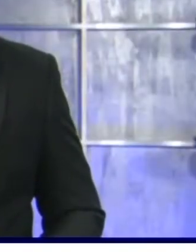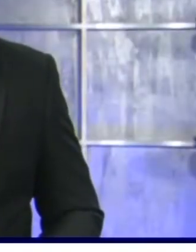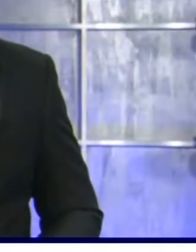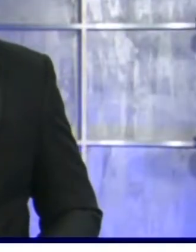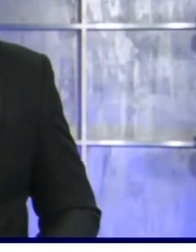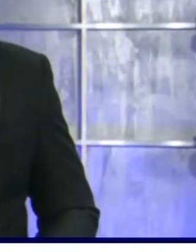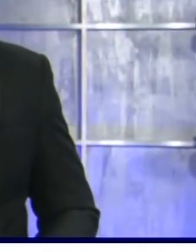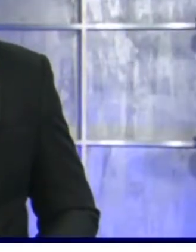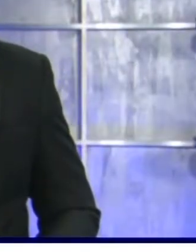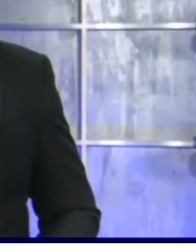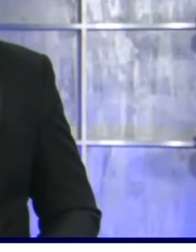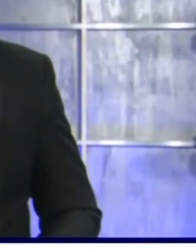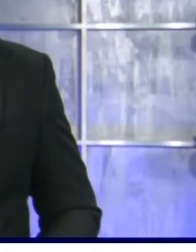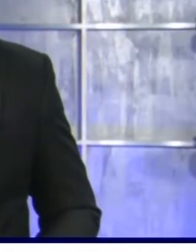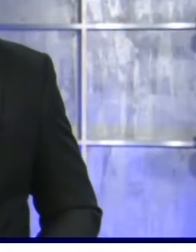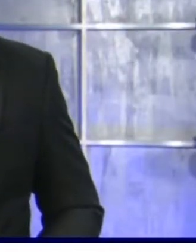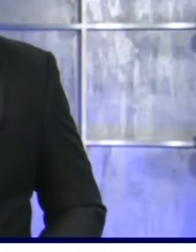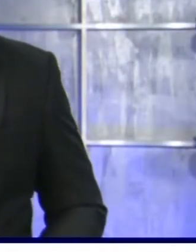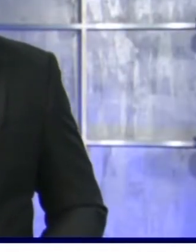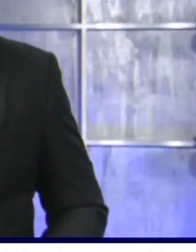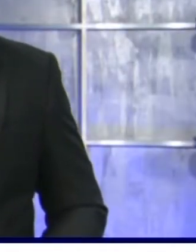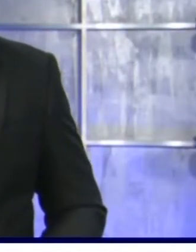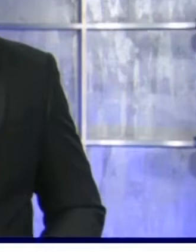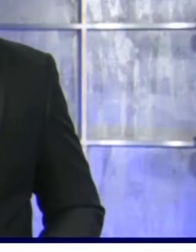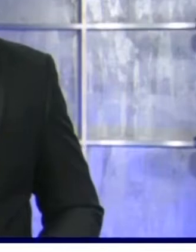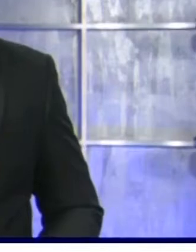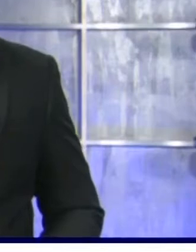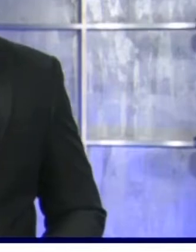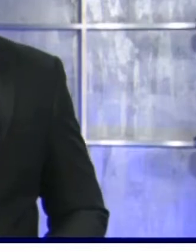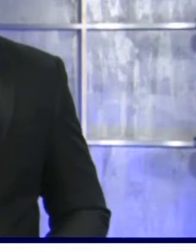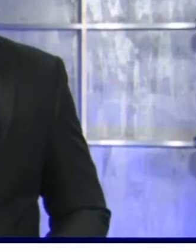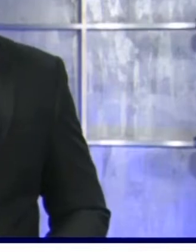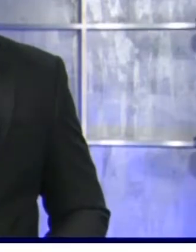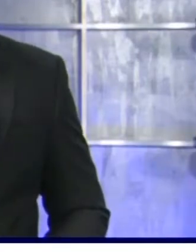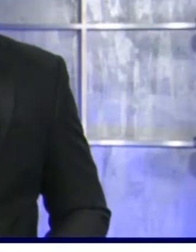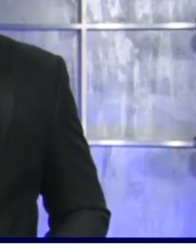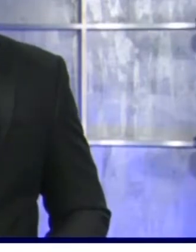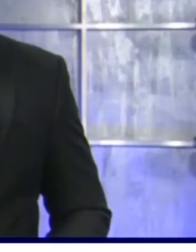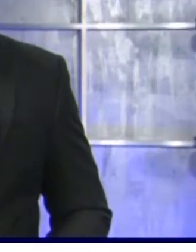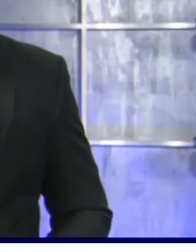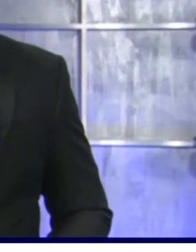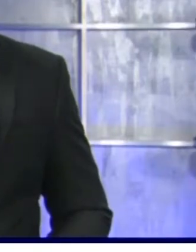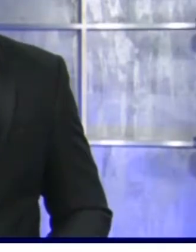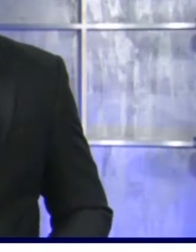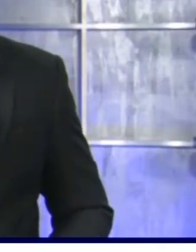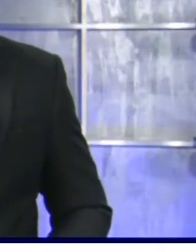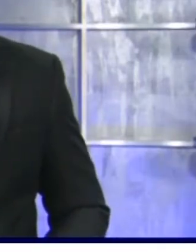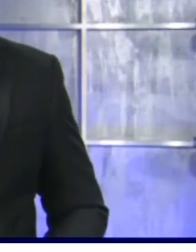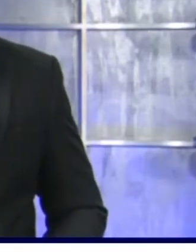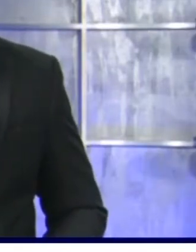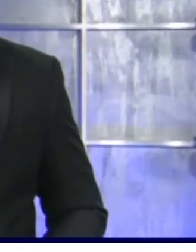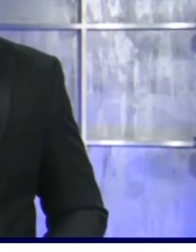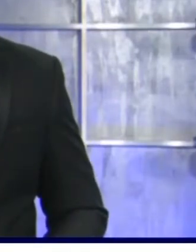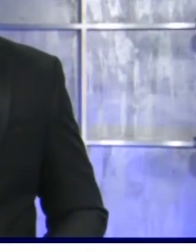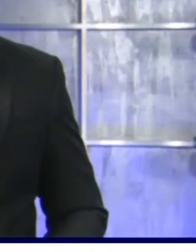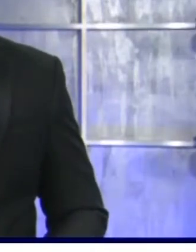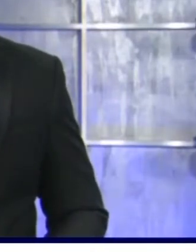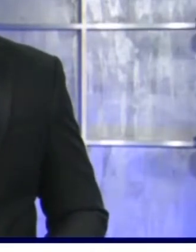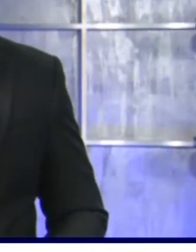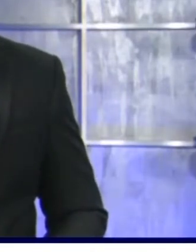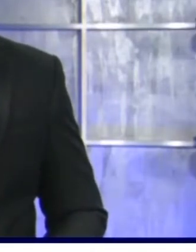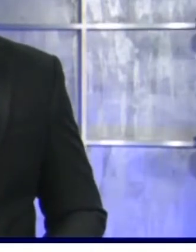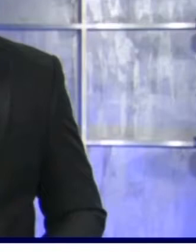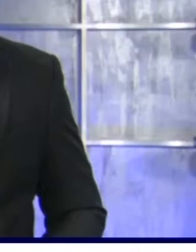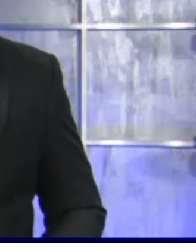Hi, I'm Shane Jones. Making headlines tonight. Prime Minister Mia Motley confident the island's economic indicators are pointing in the